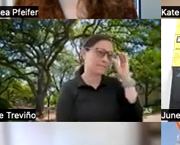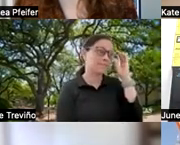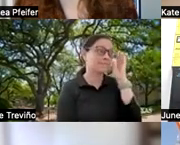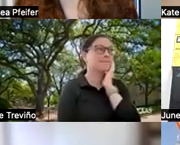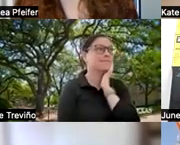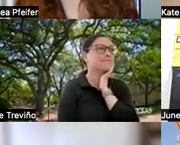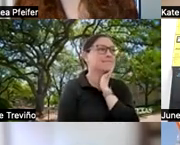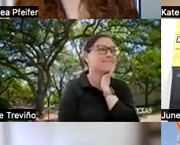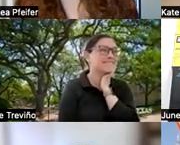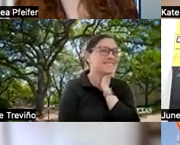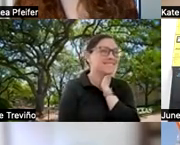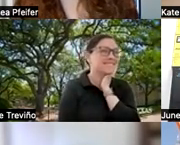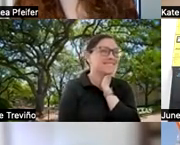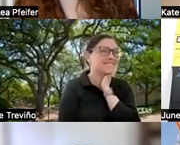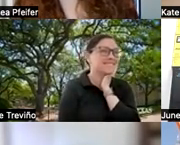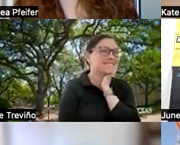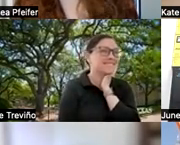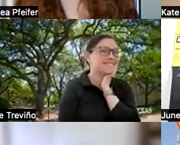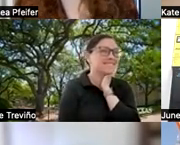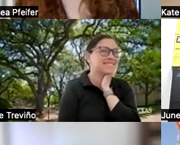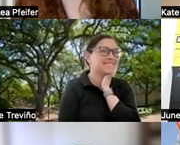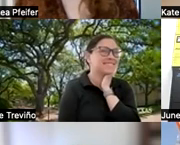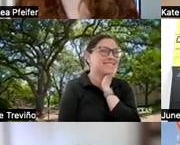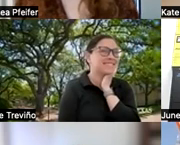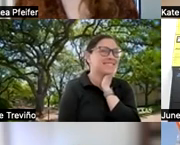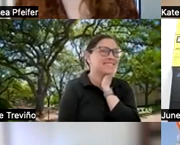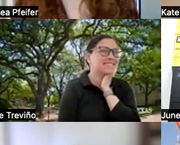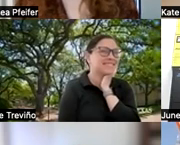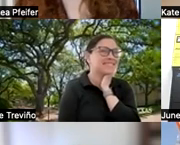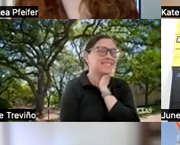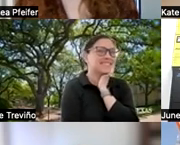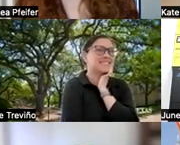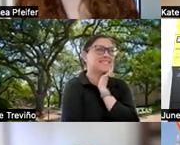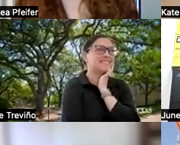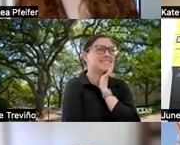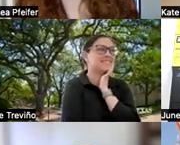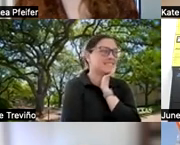object. Okay, for sure. What about